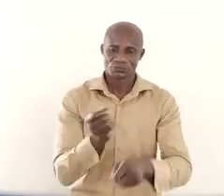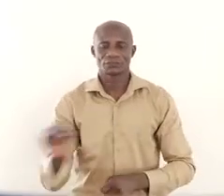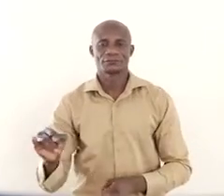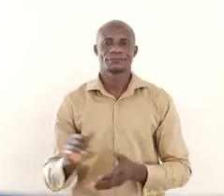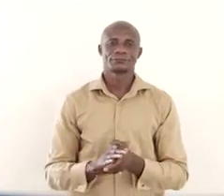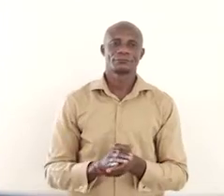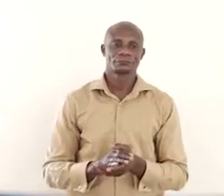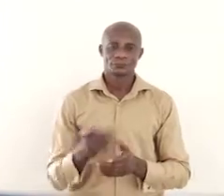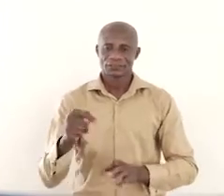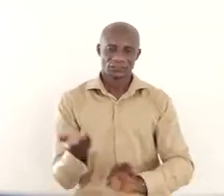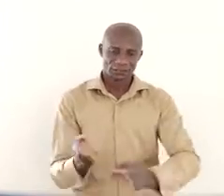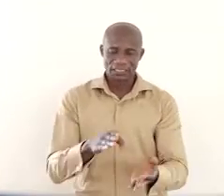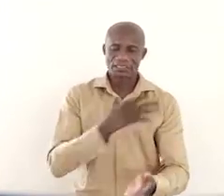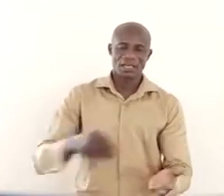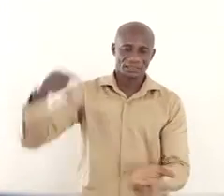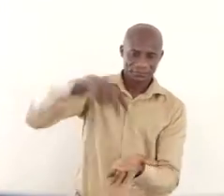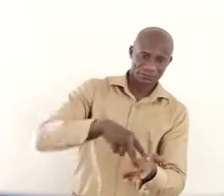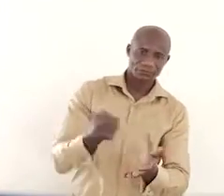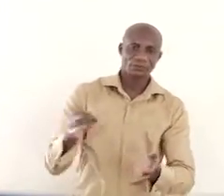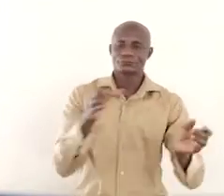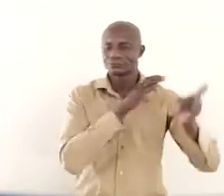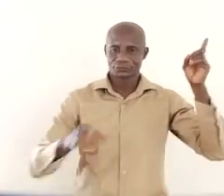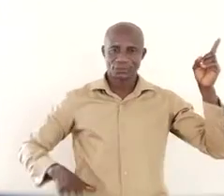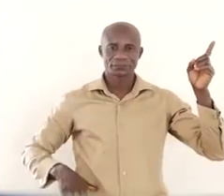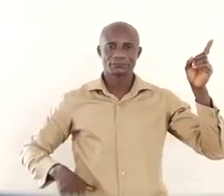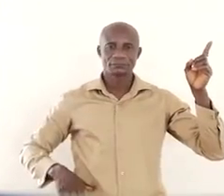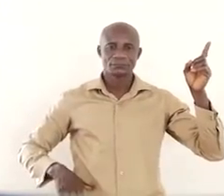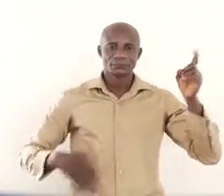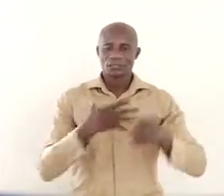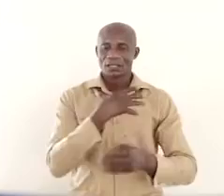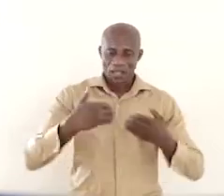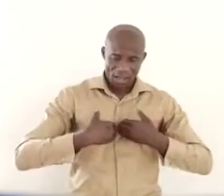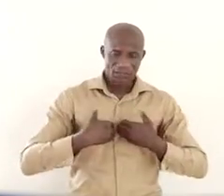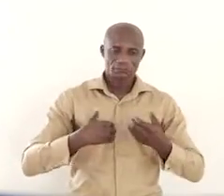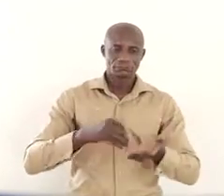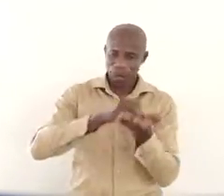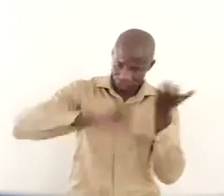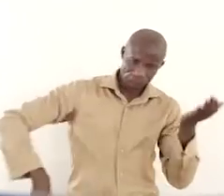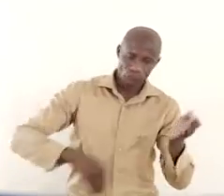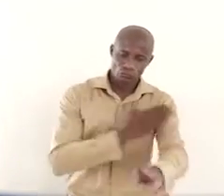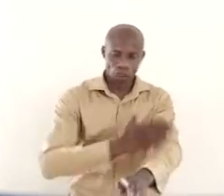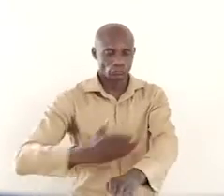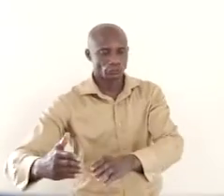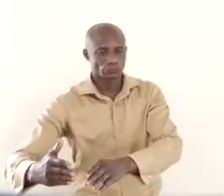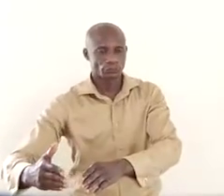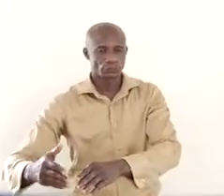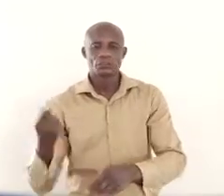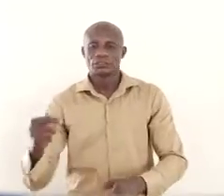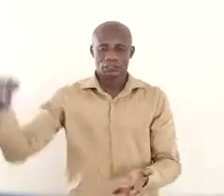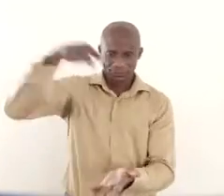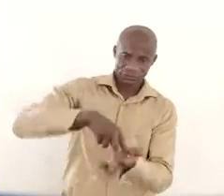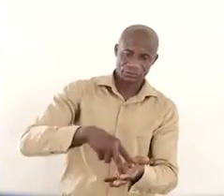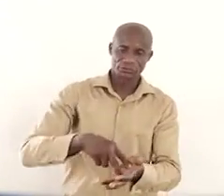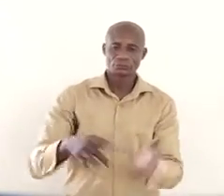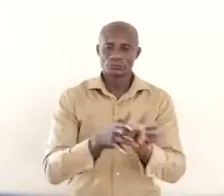Amen? Amen. The death and resurrection of Jesus, it has diminished all diminishments. Can we say that together?